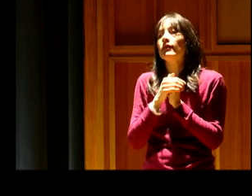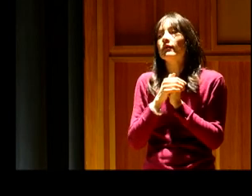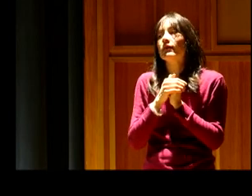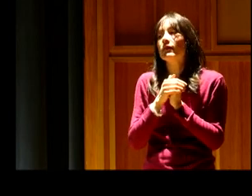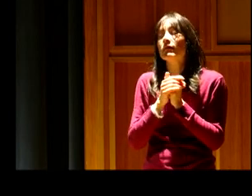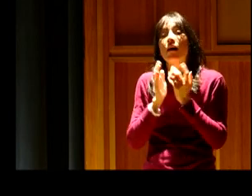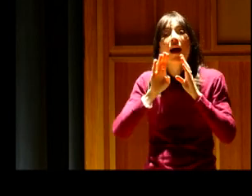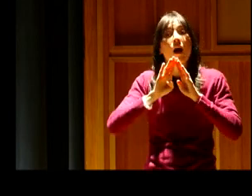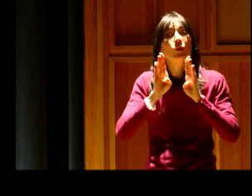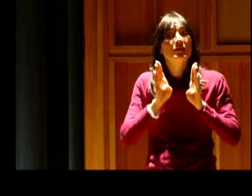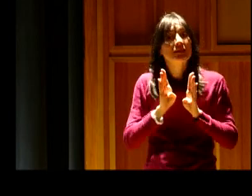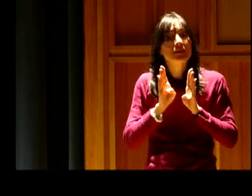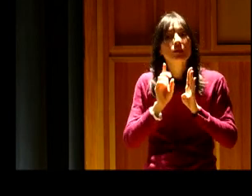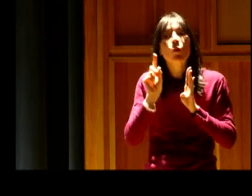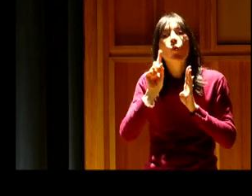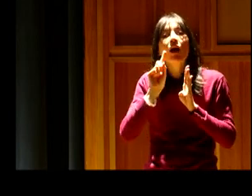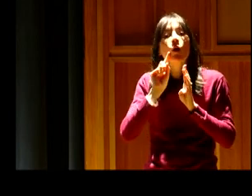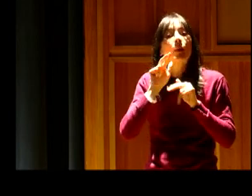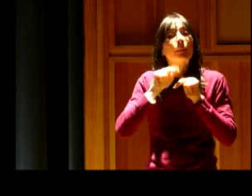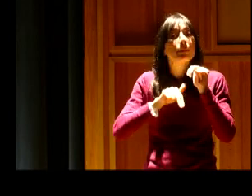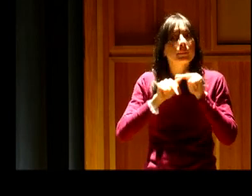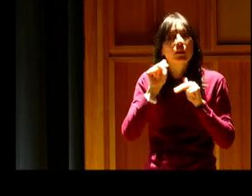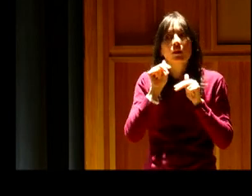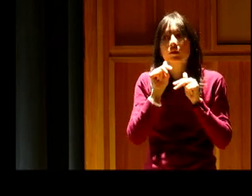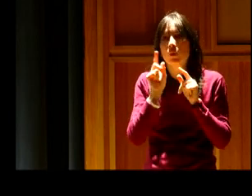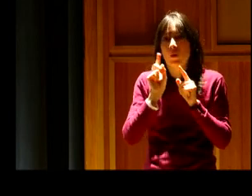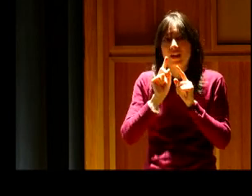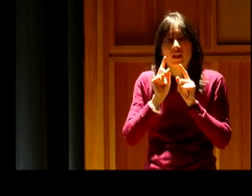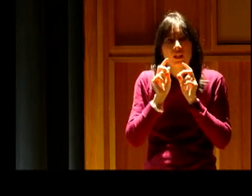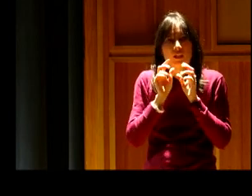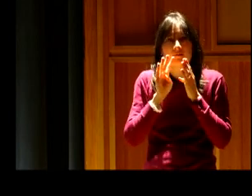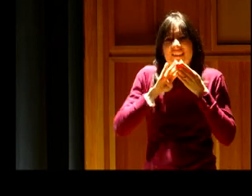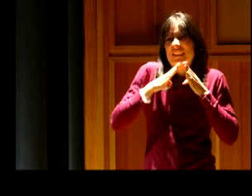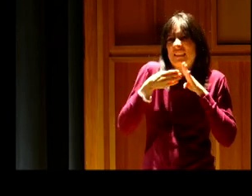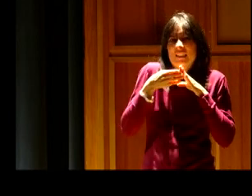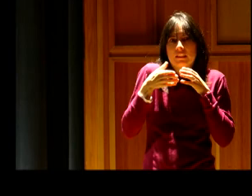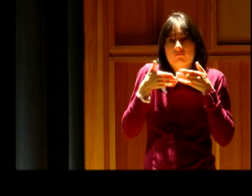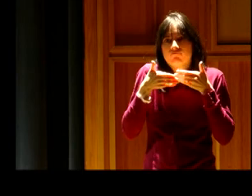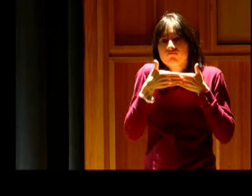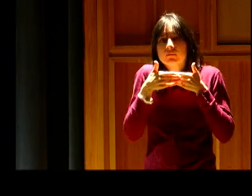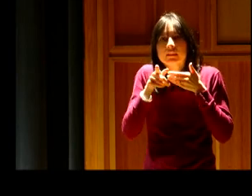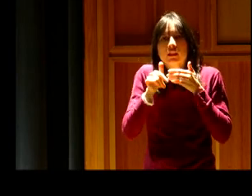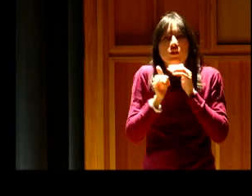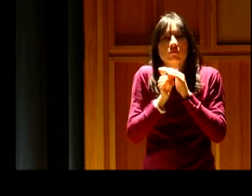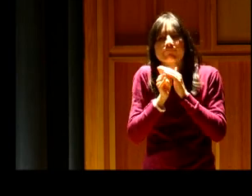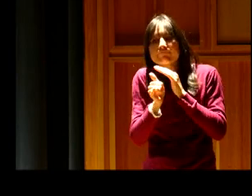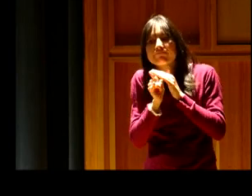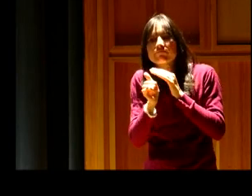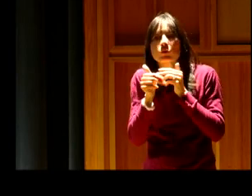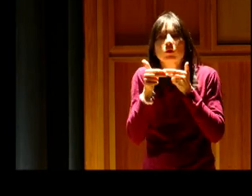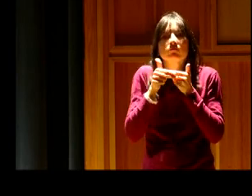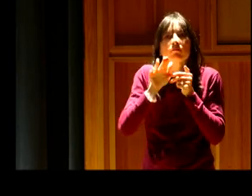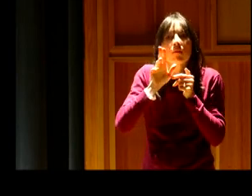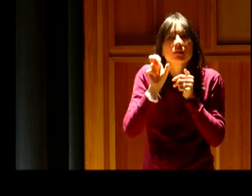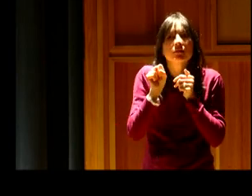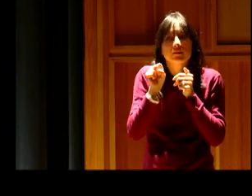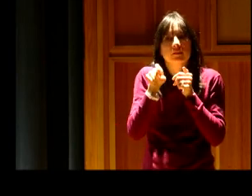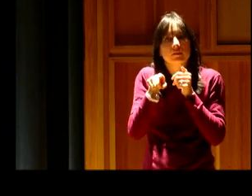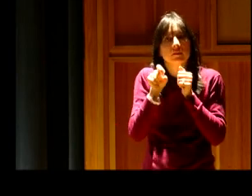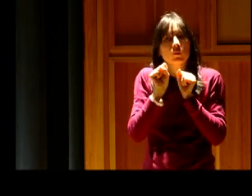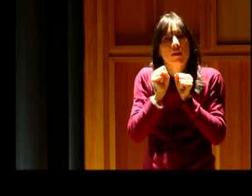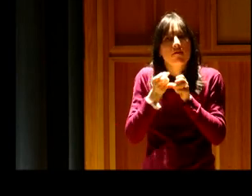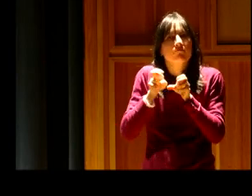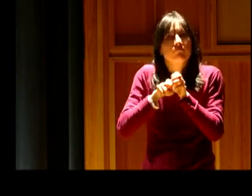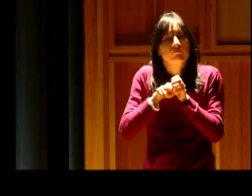housing in densely populated areas near transit. So there's all of these